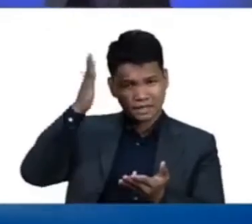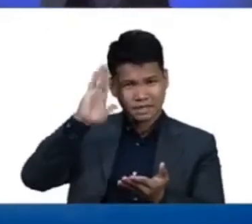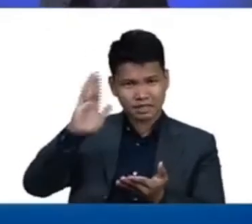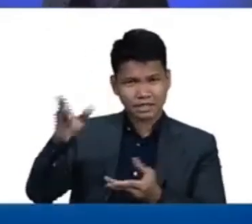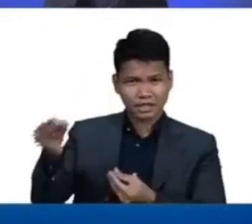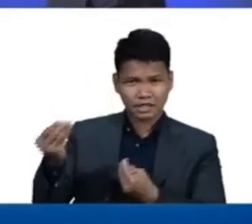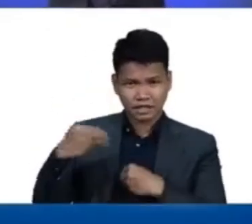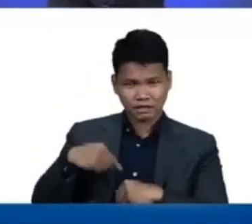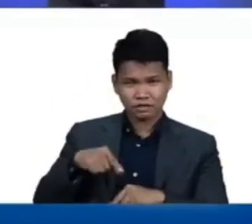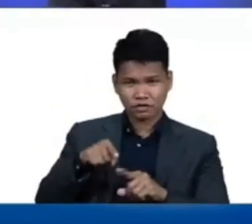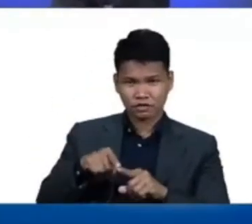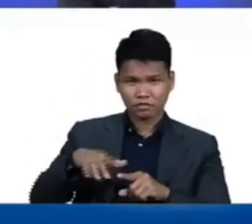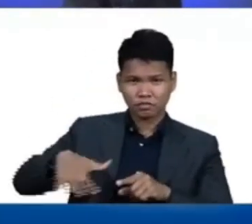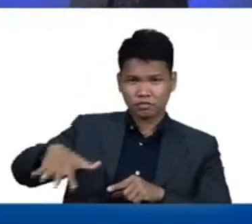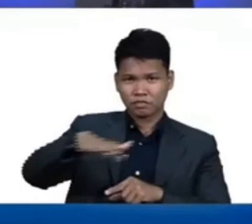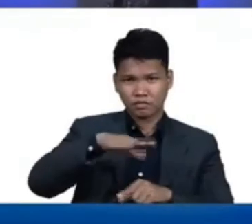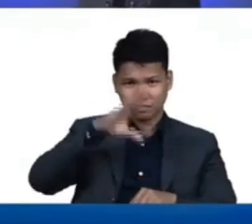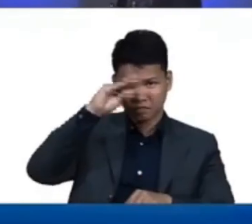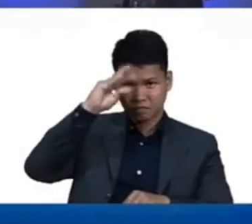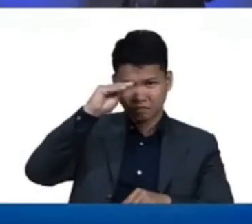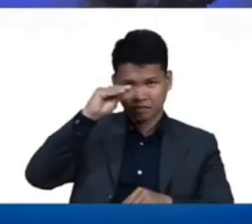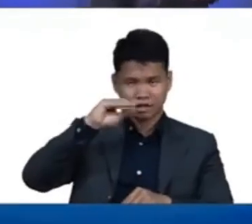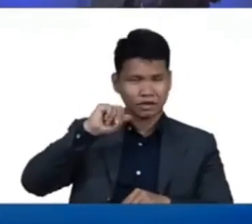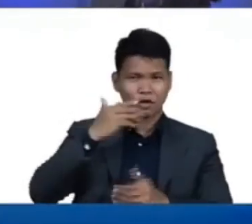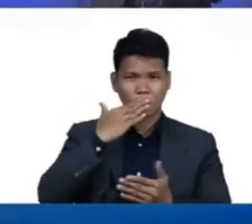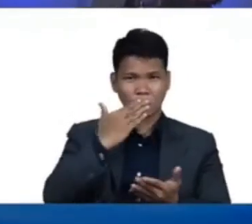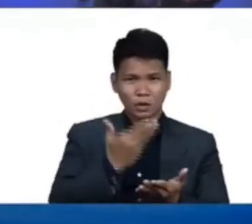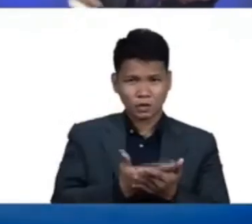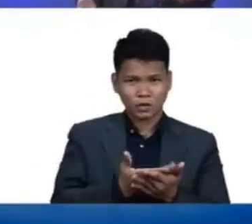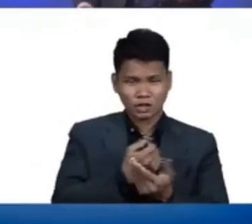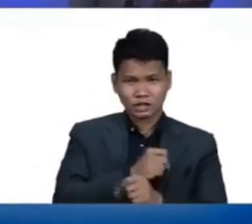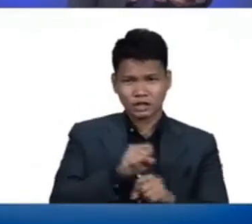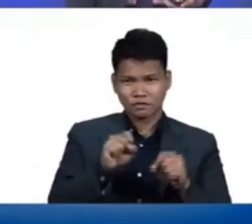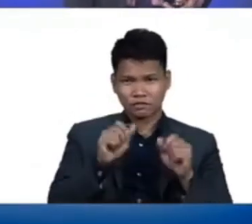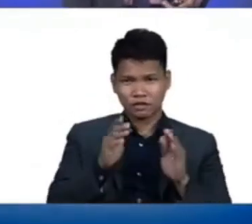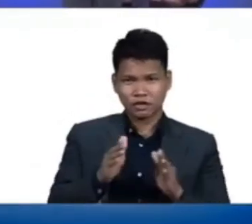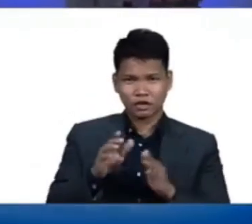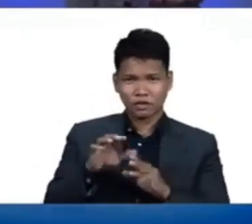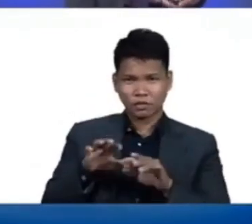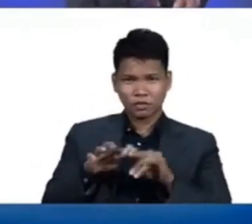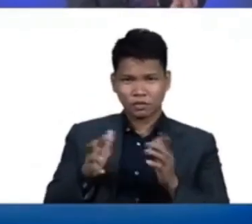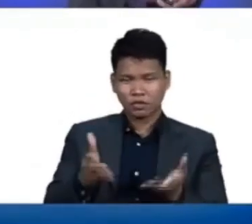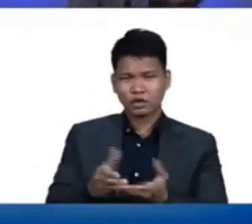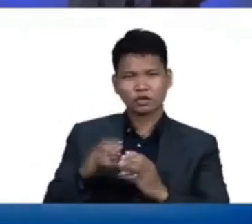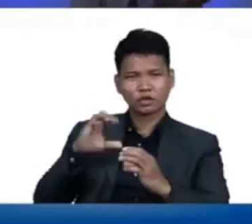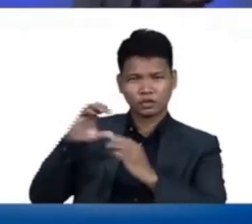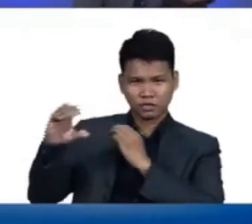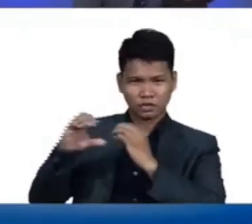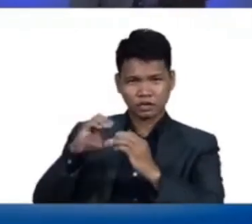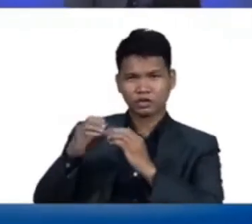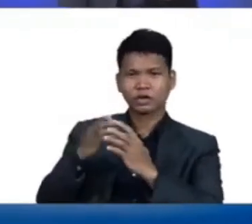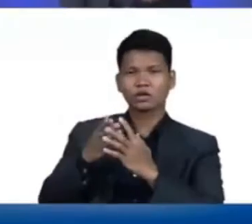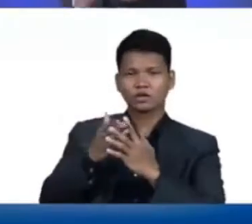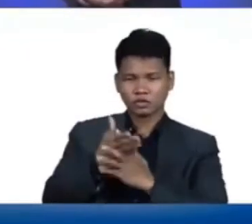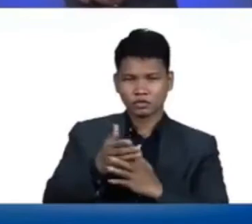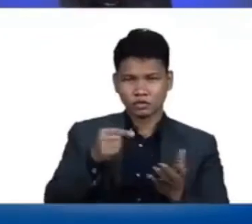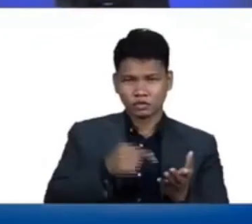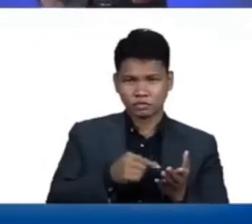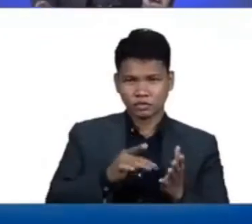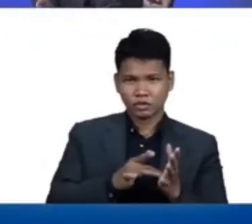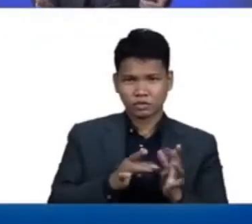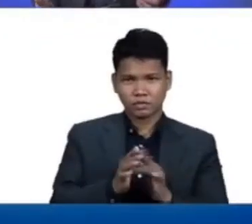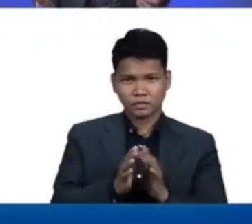God has ever given to man all the good of the Savior and the world is communicated to us through